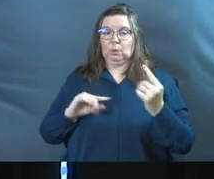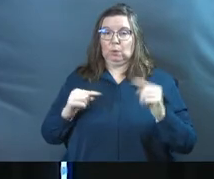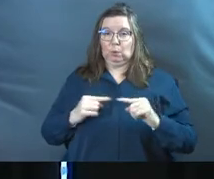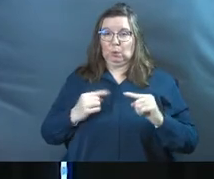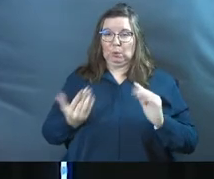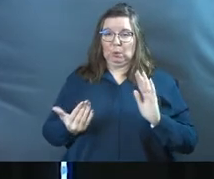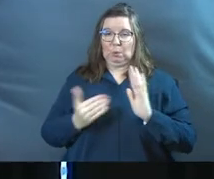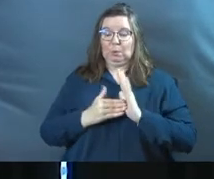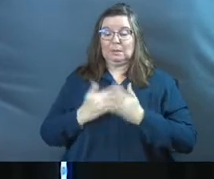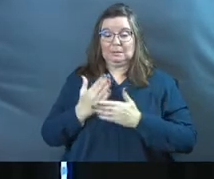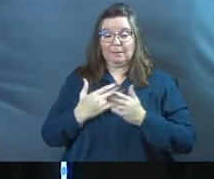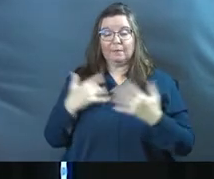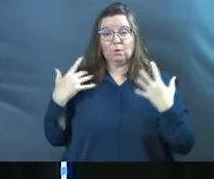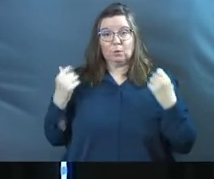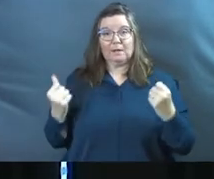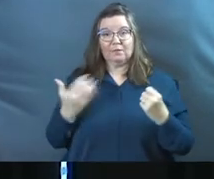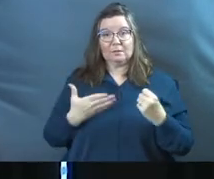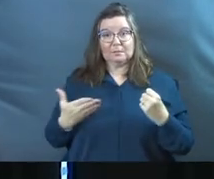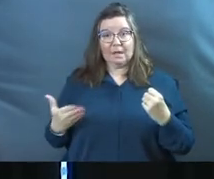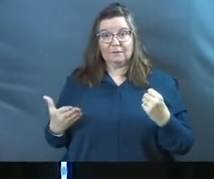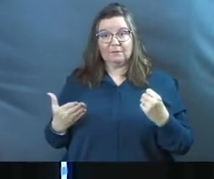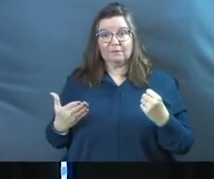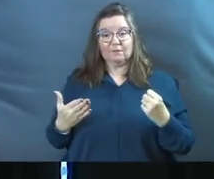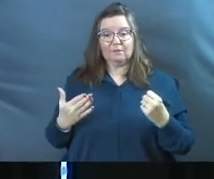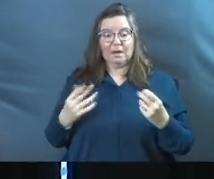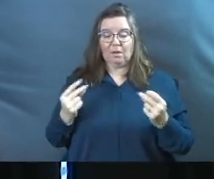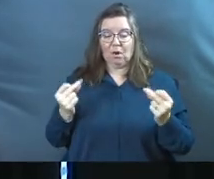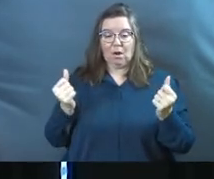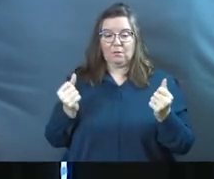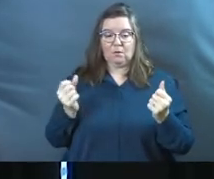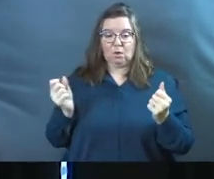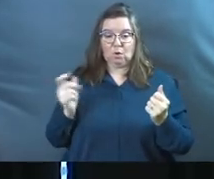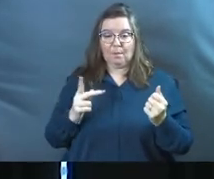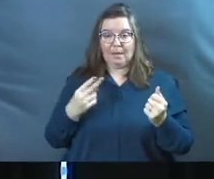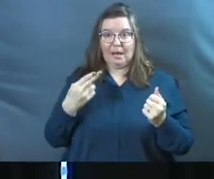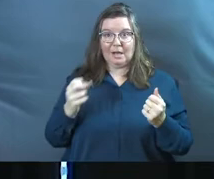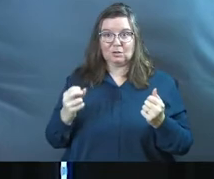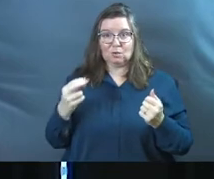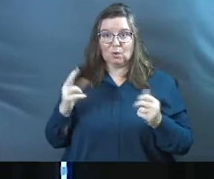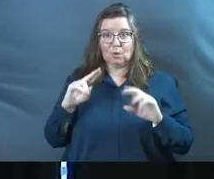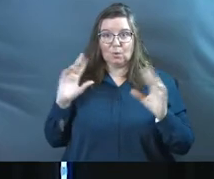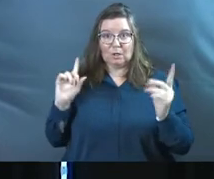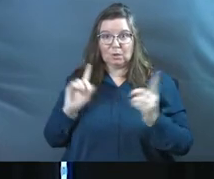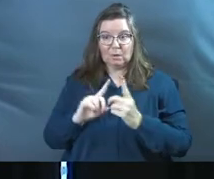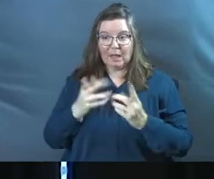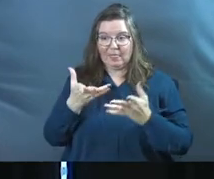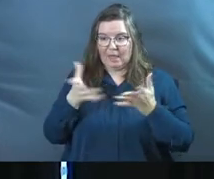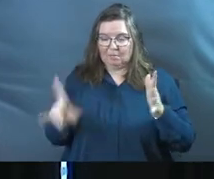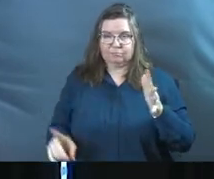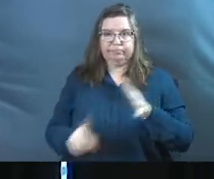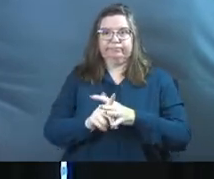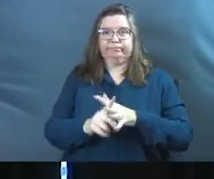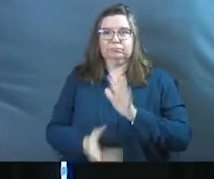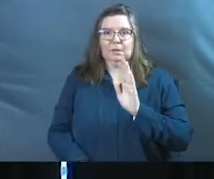Amen. Some of you guys have healed from some stuff, and all of a sudden you go back to your high school reunion, and there they